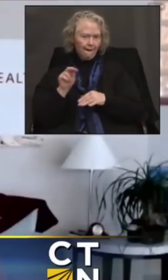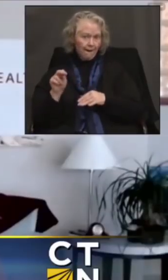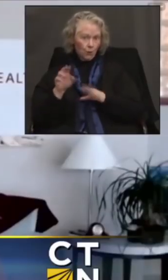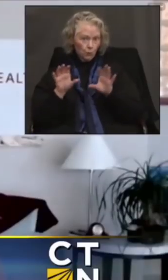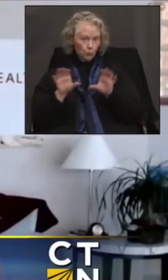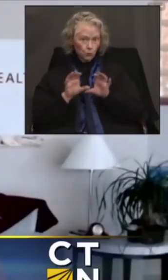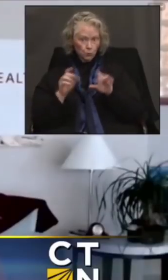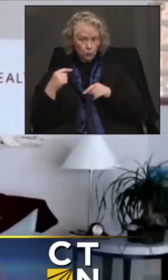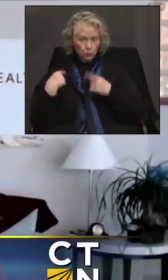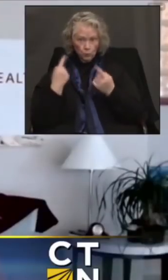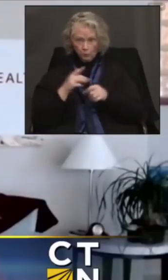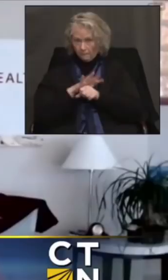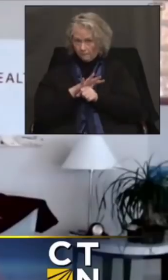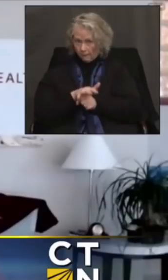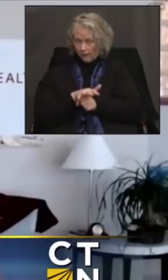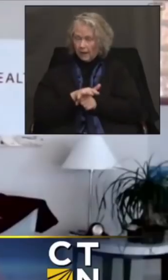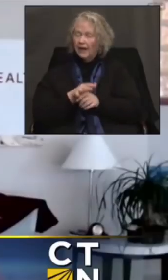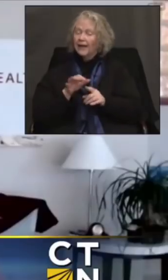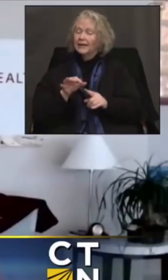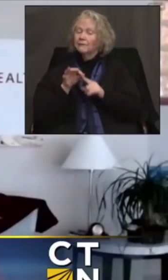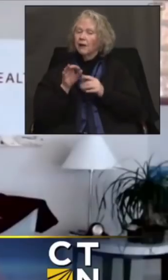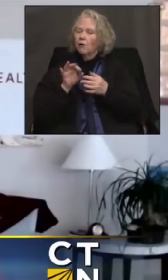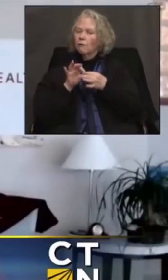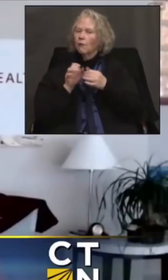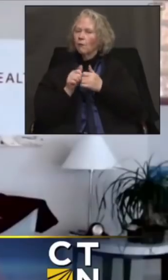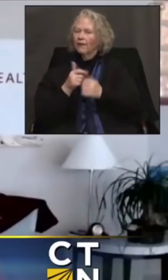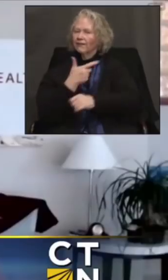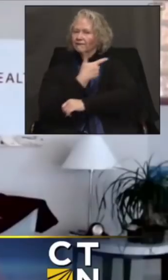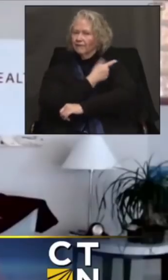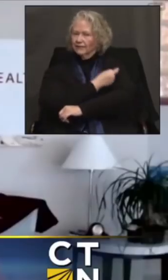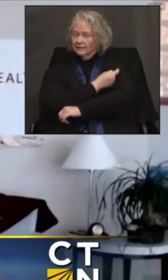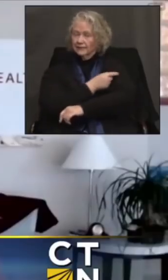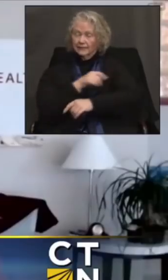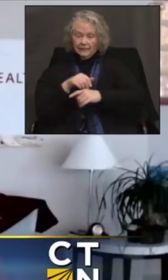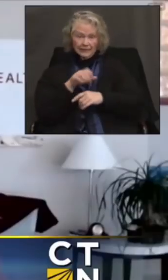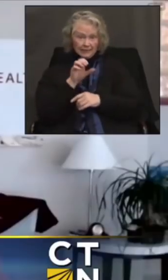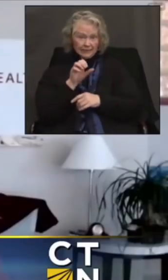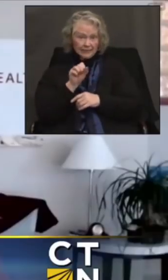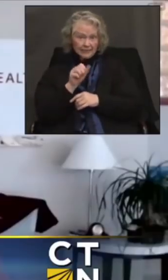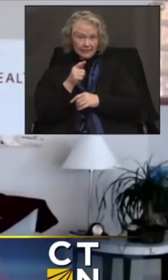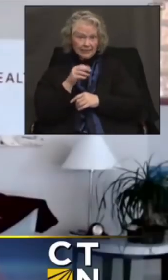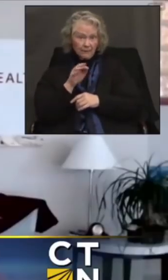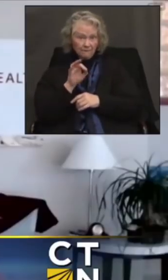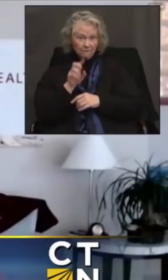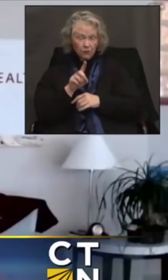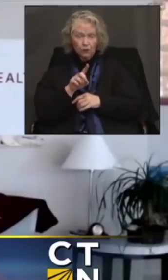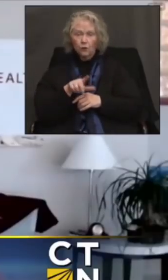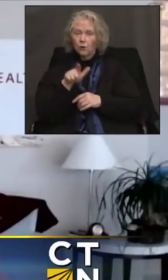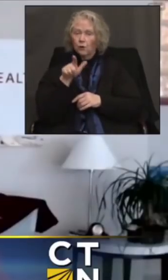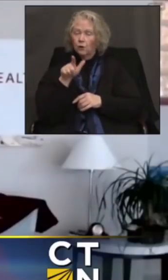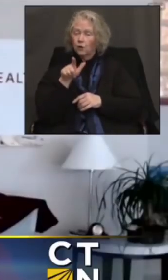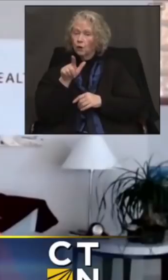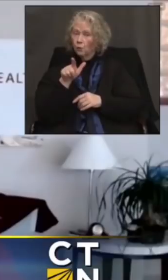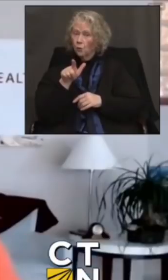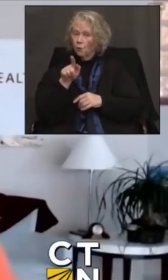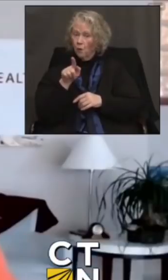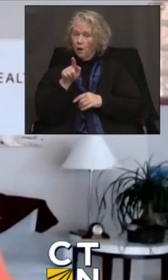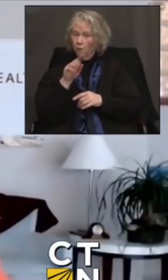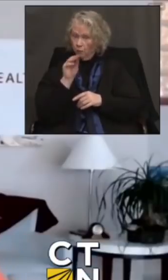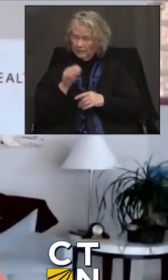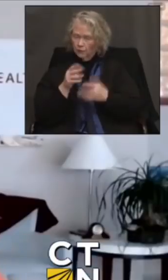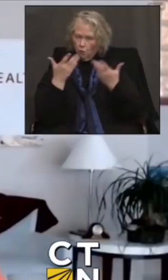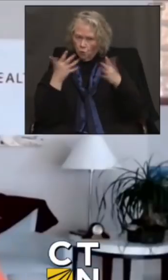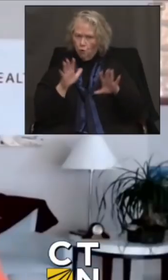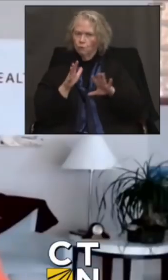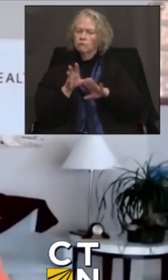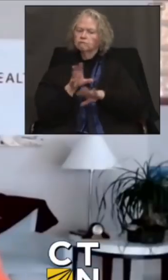and particularly around the vaccine. In Stamford, 21% of our citizens have actually received the first dose of